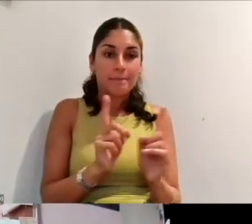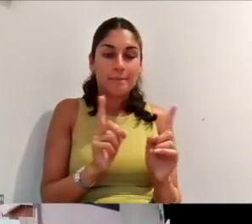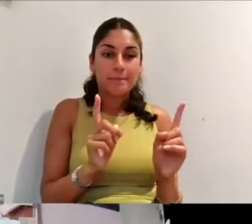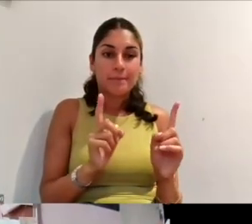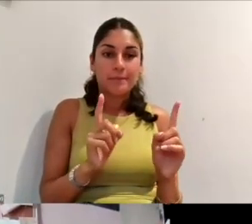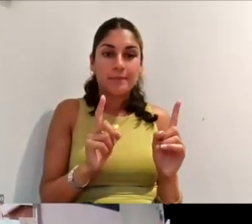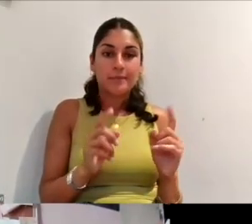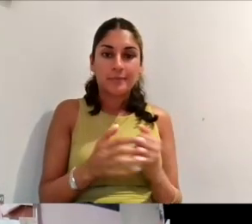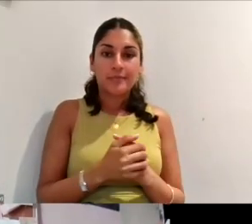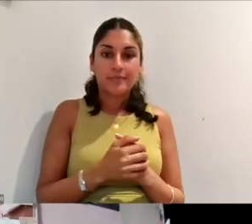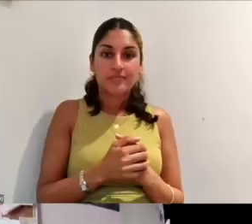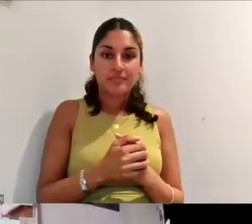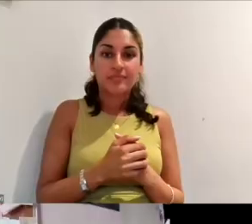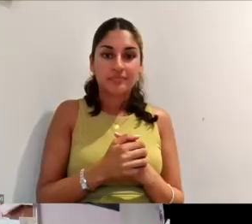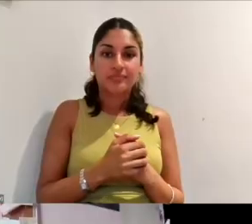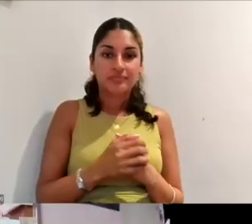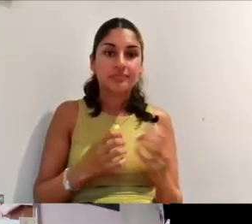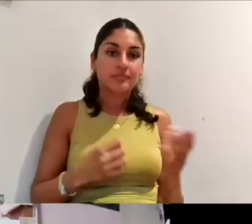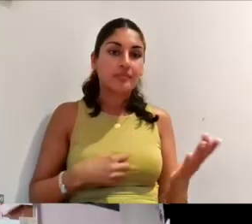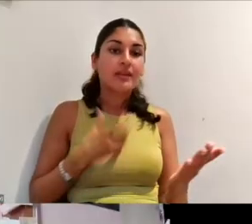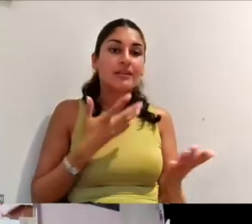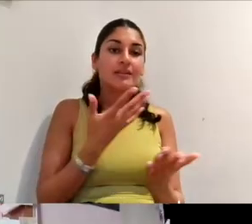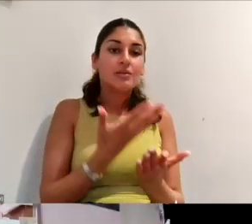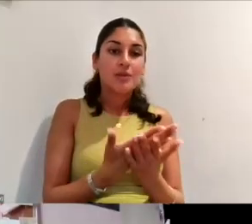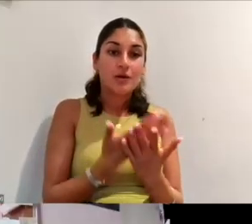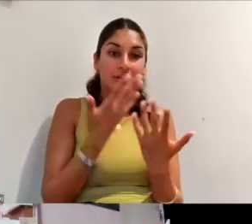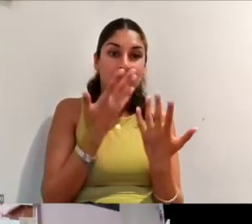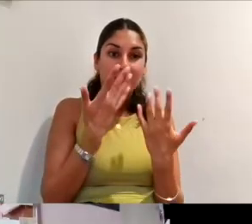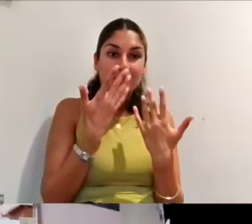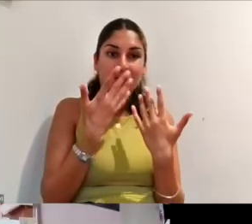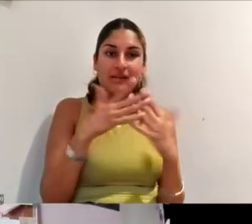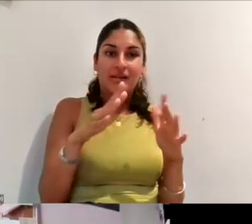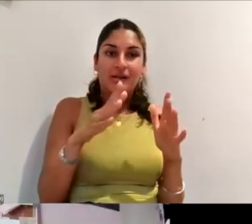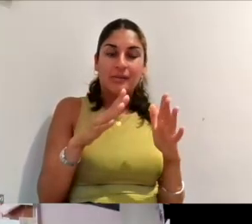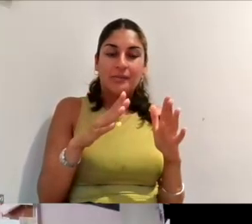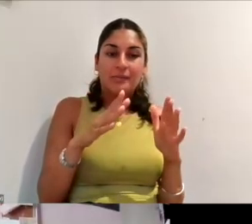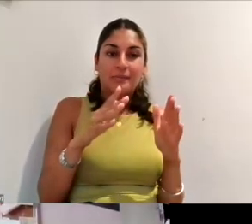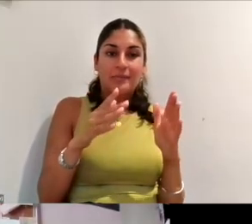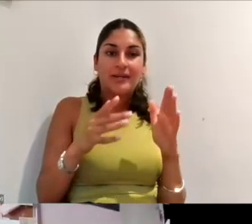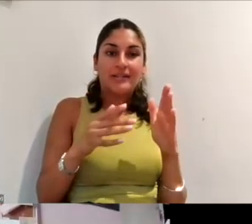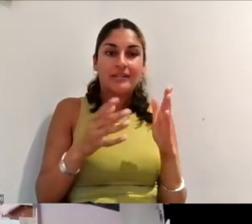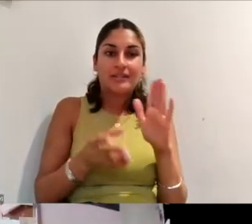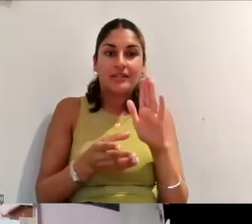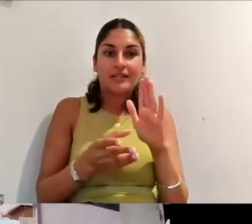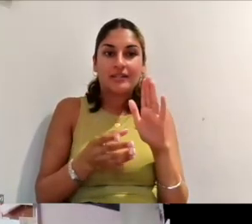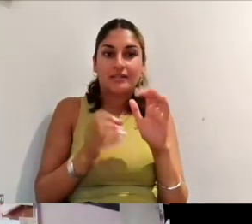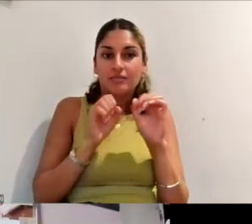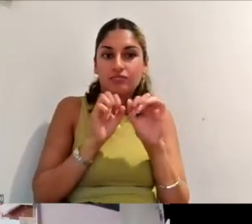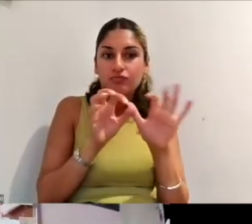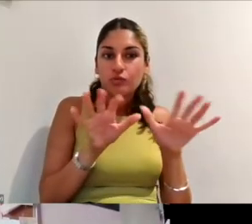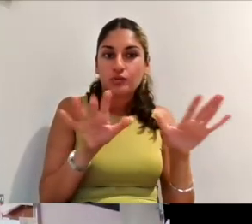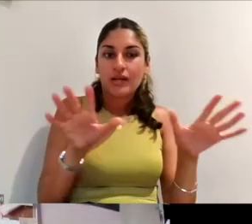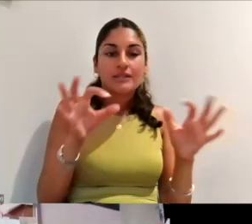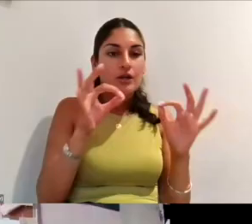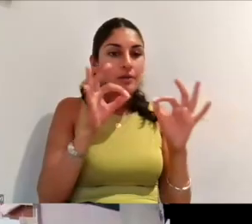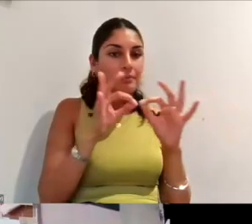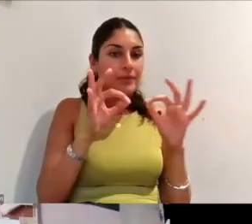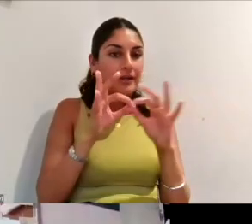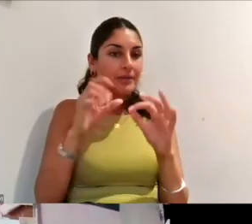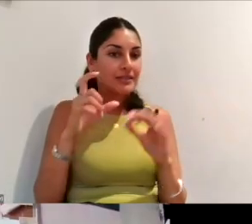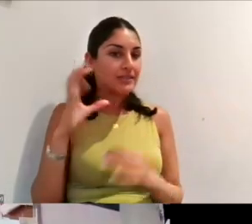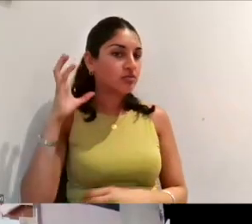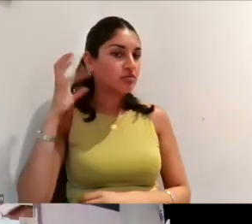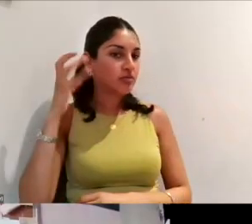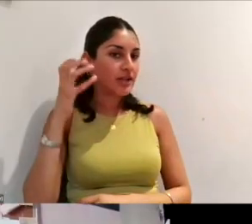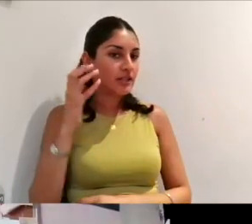on Poetry BBC Radio 4, and this drew a